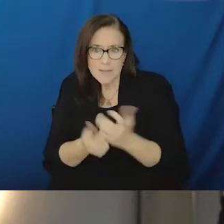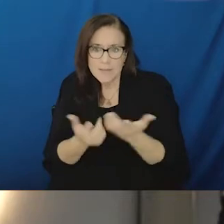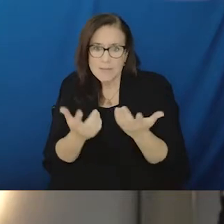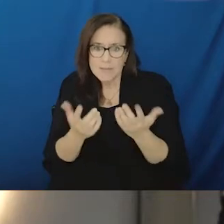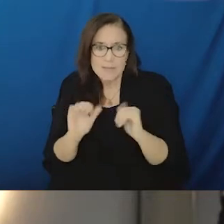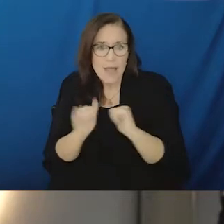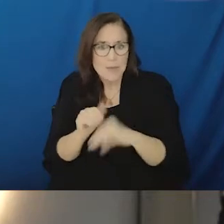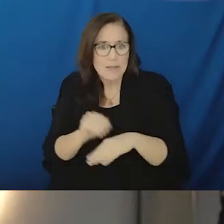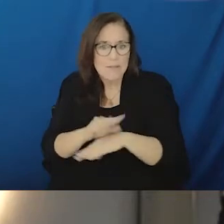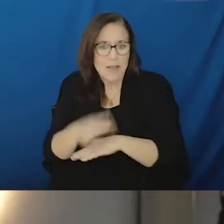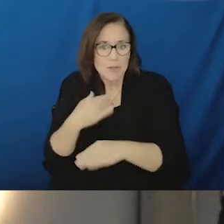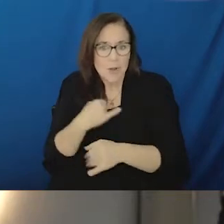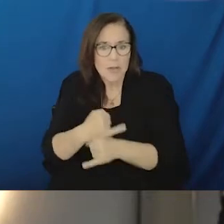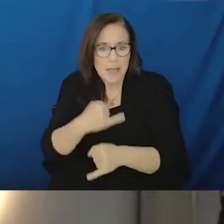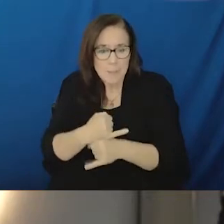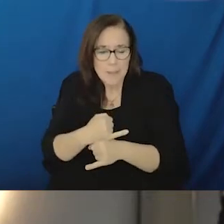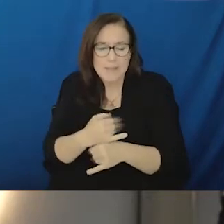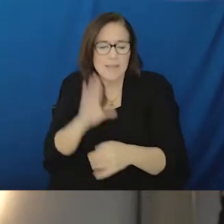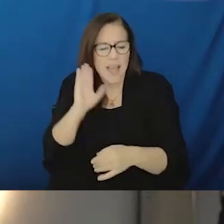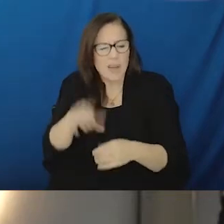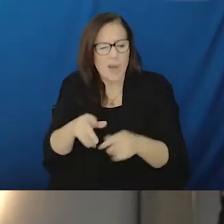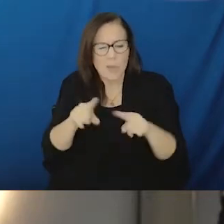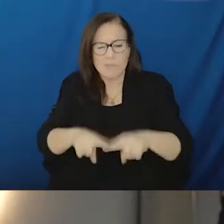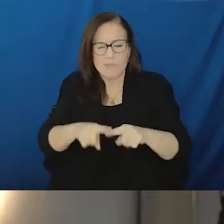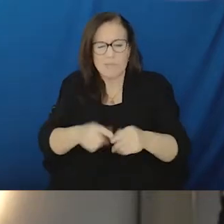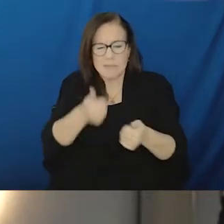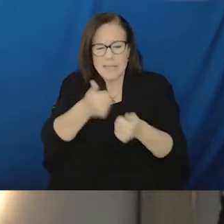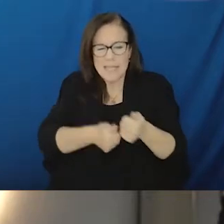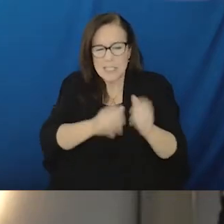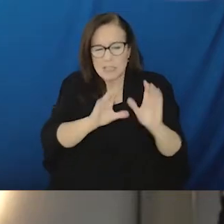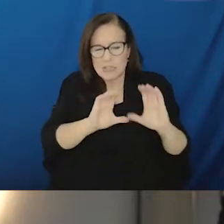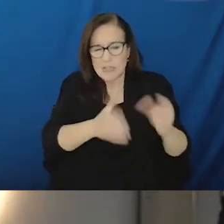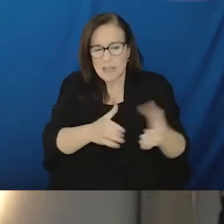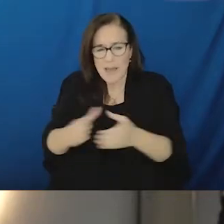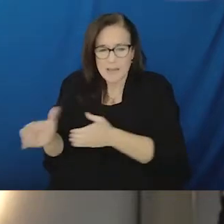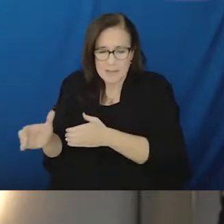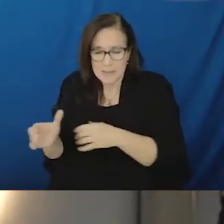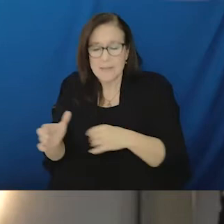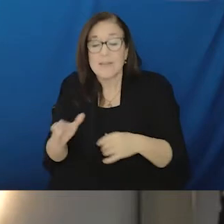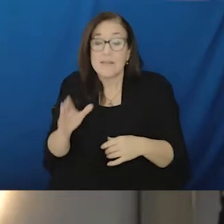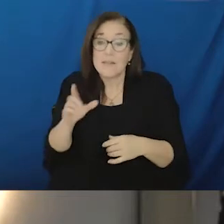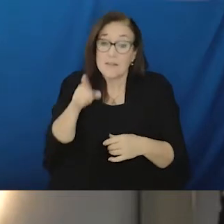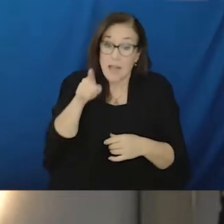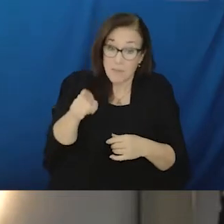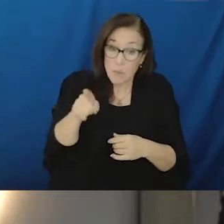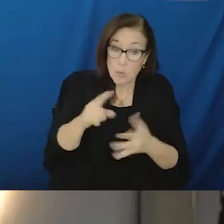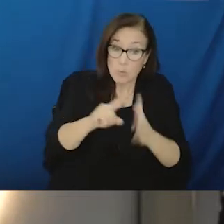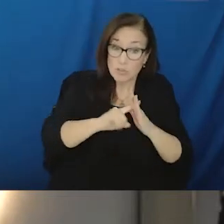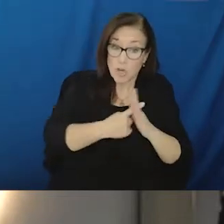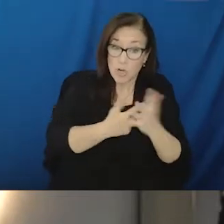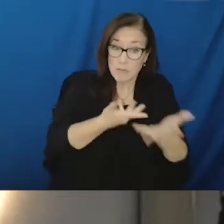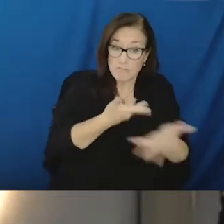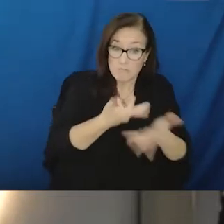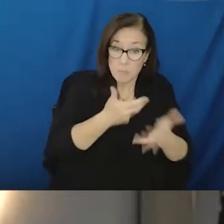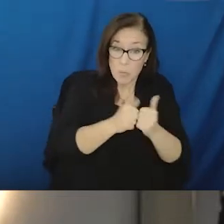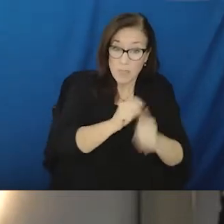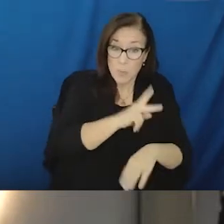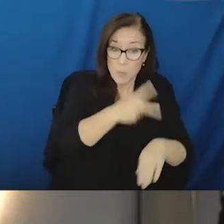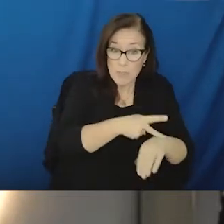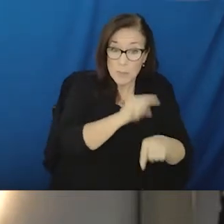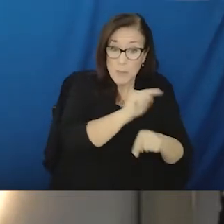how have you started those conversations with principals? Walk me through kind of the process there so